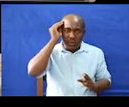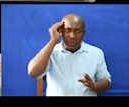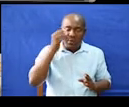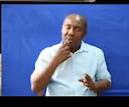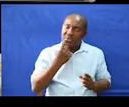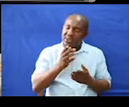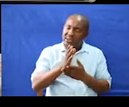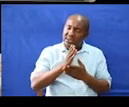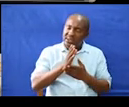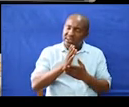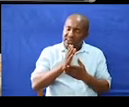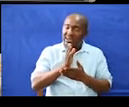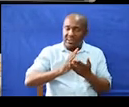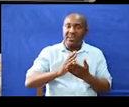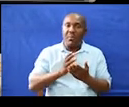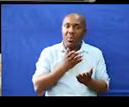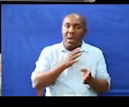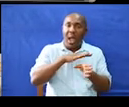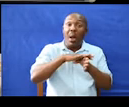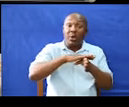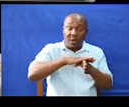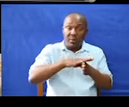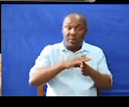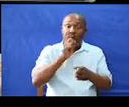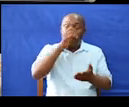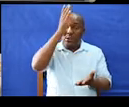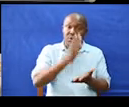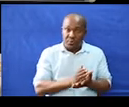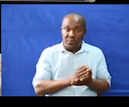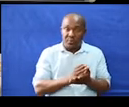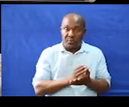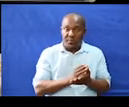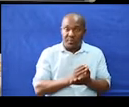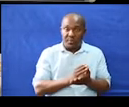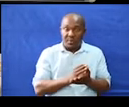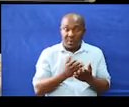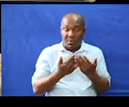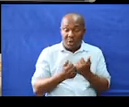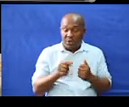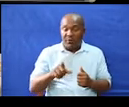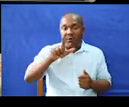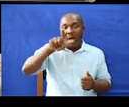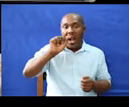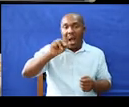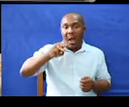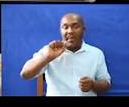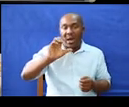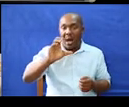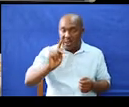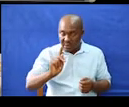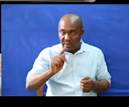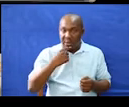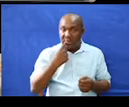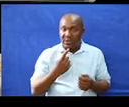applicable because it is true to a limited extent. If one train with weight,